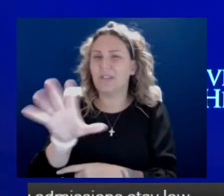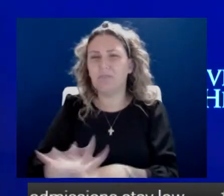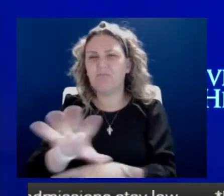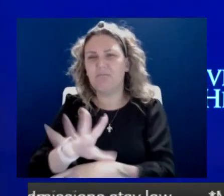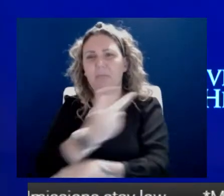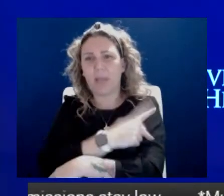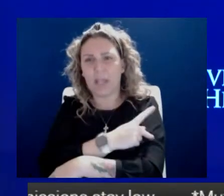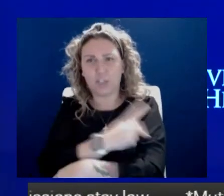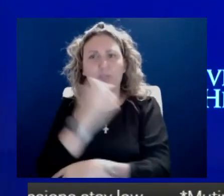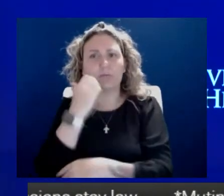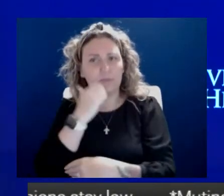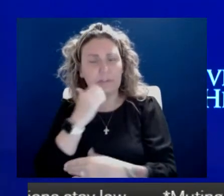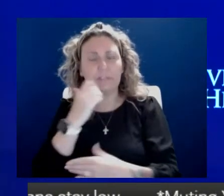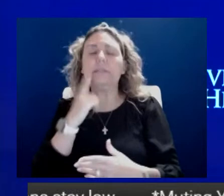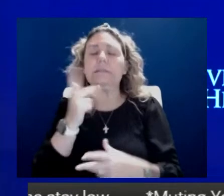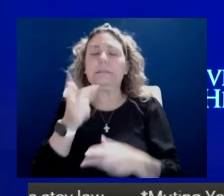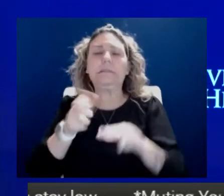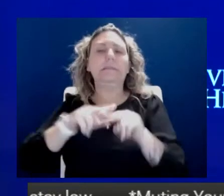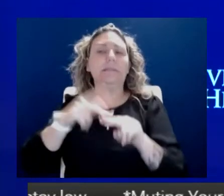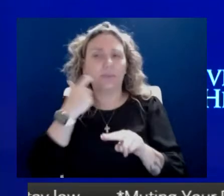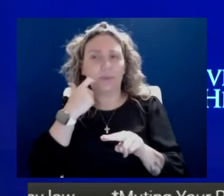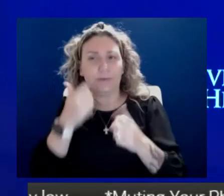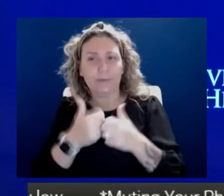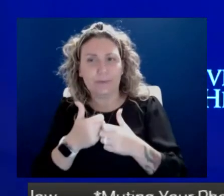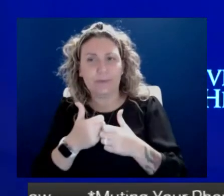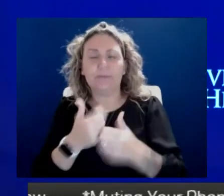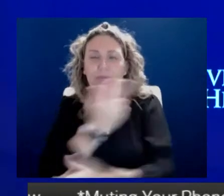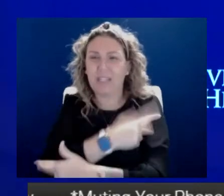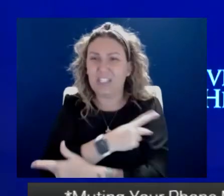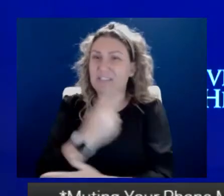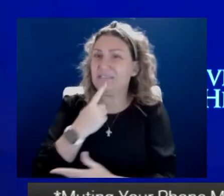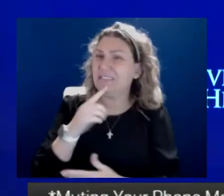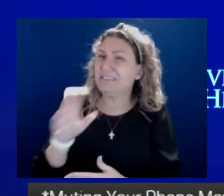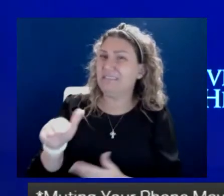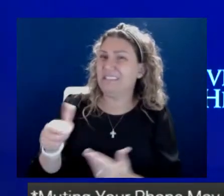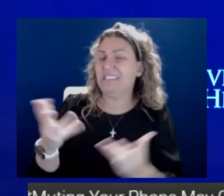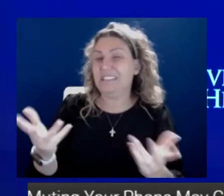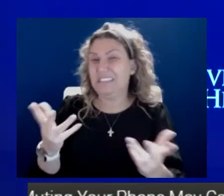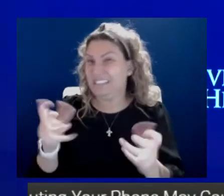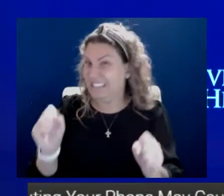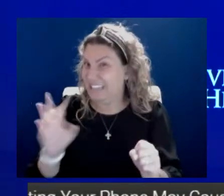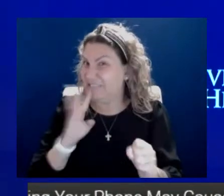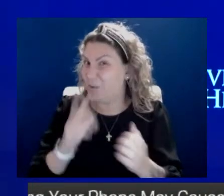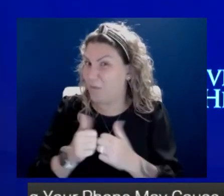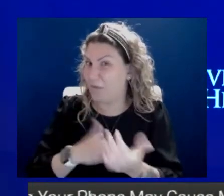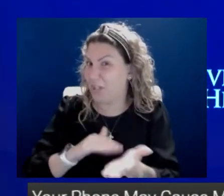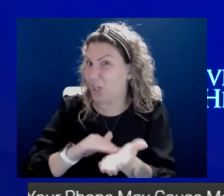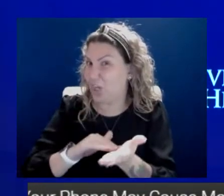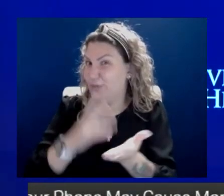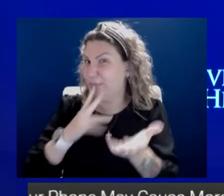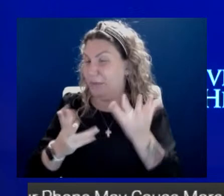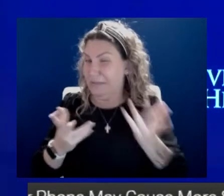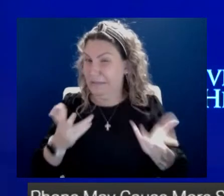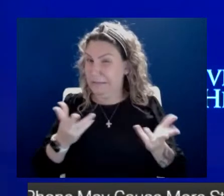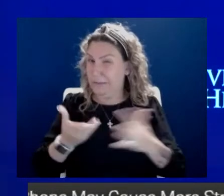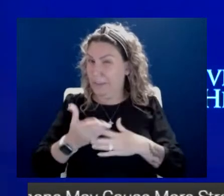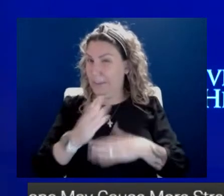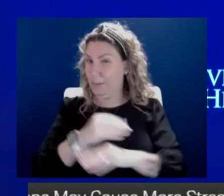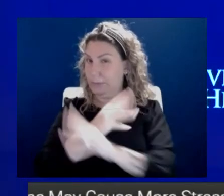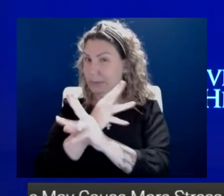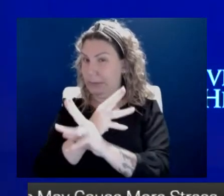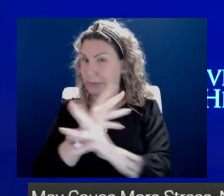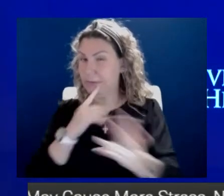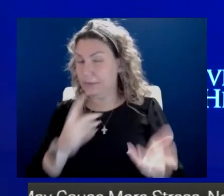of an uptick recently with patients who are saying, you know what, can I talk to my doctor? Can I see if we can do this through telehealth?